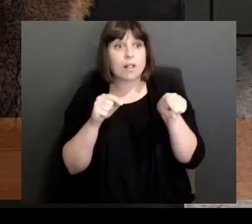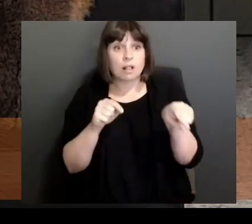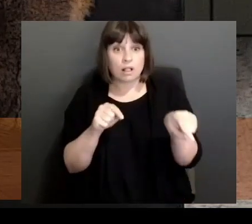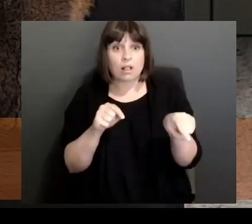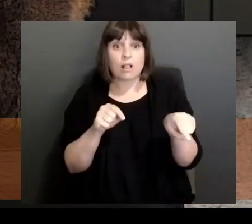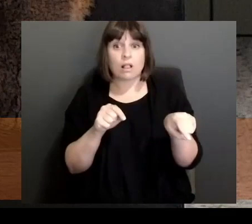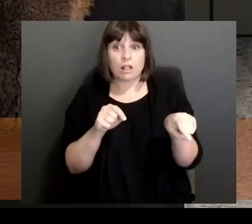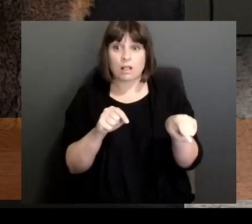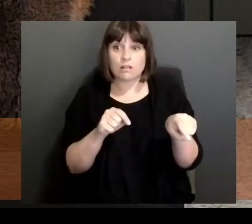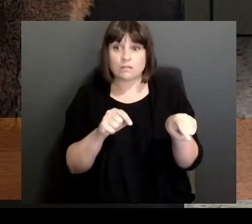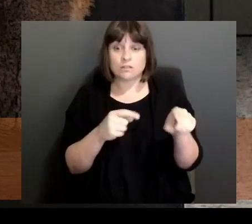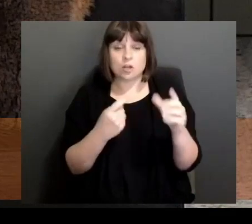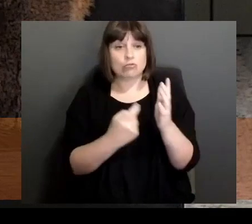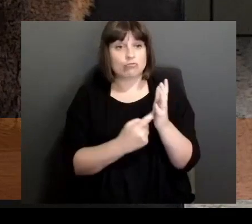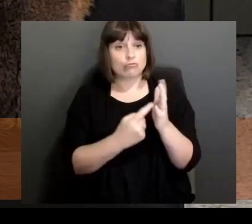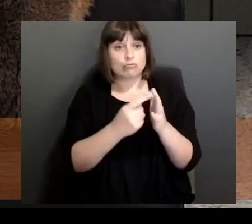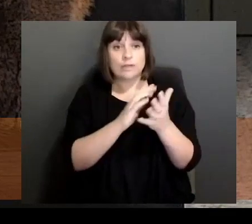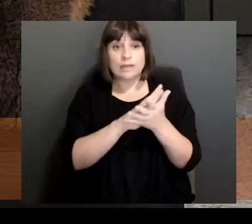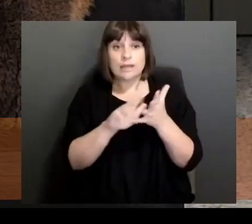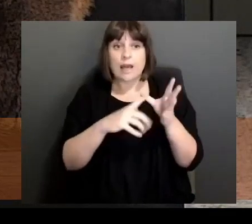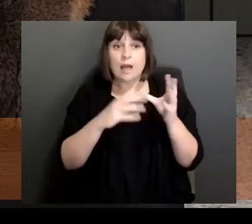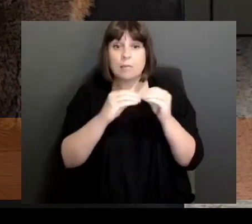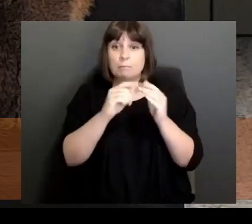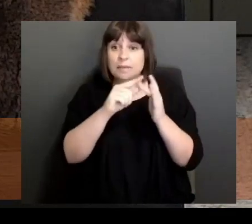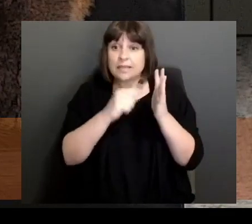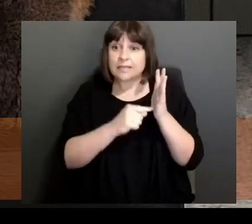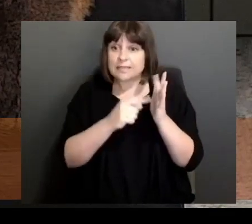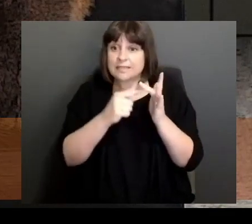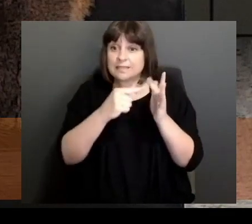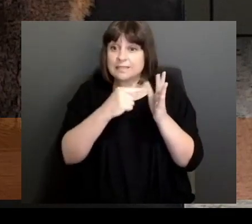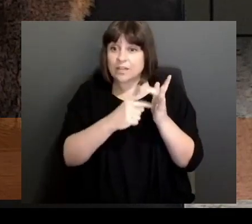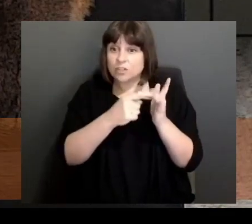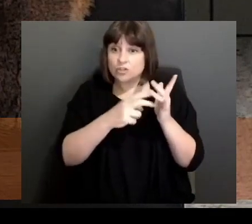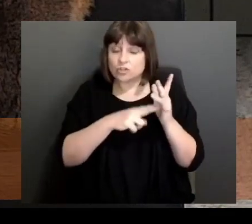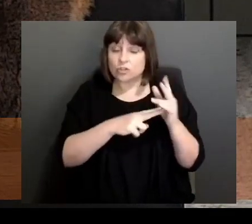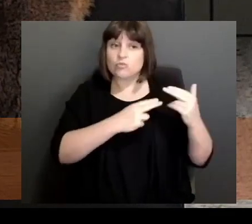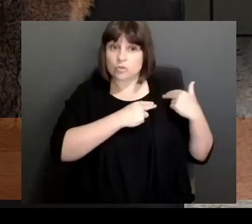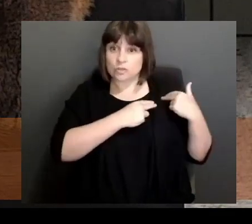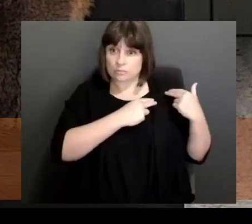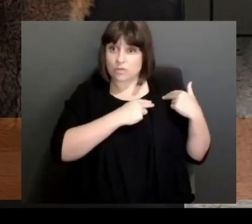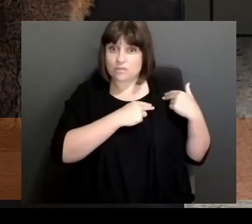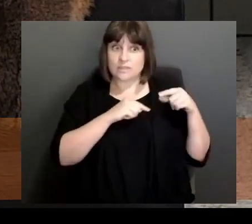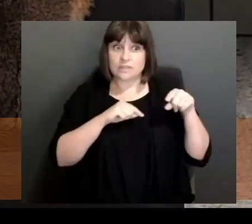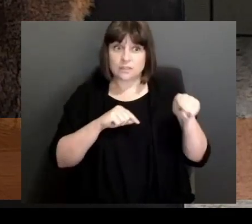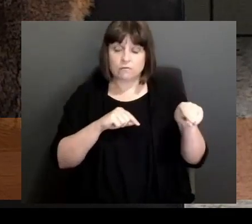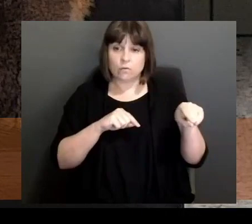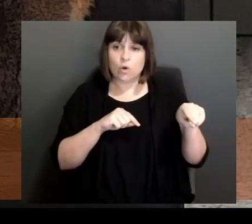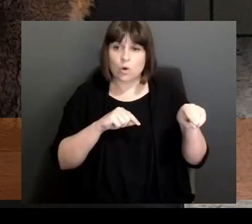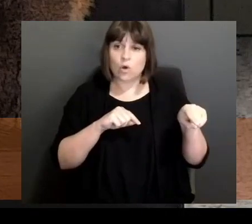rehabilitation obligations required of the three coal mines